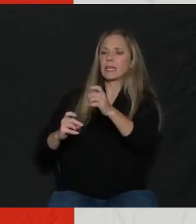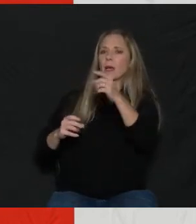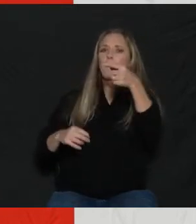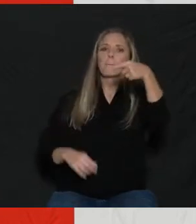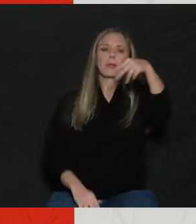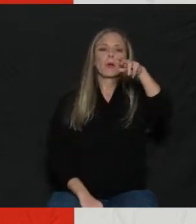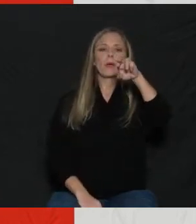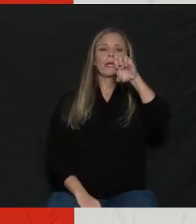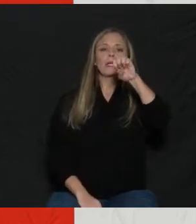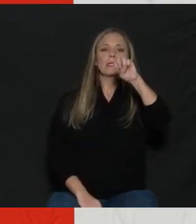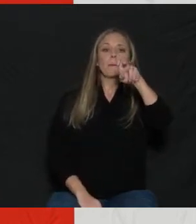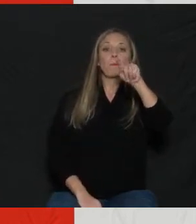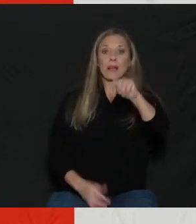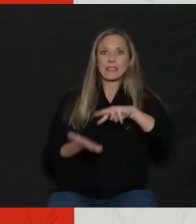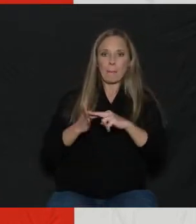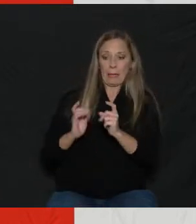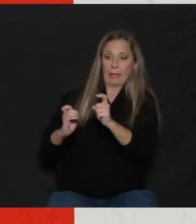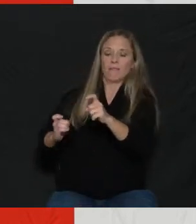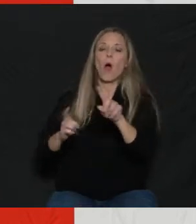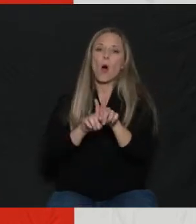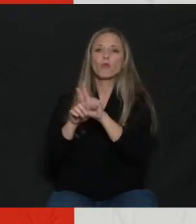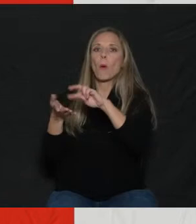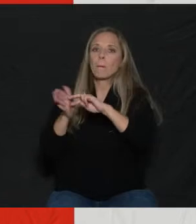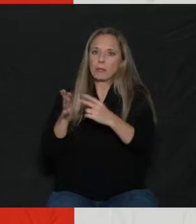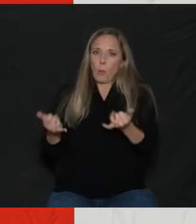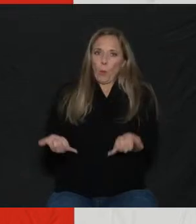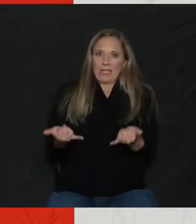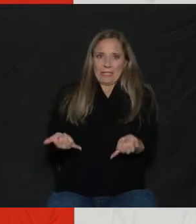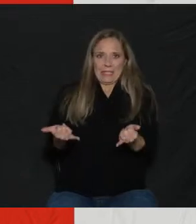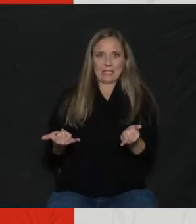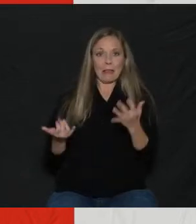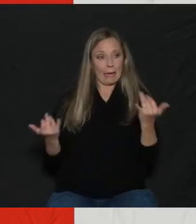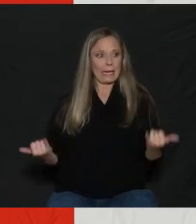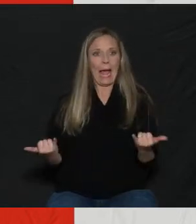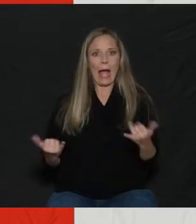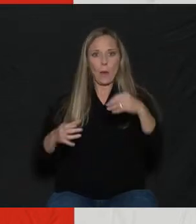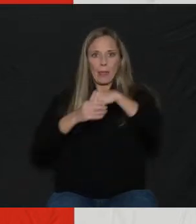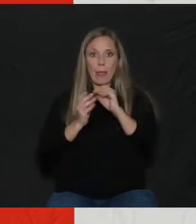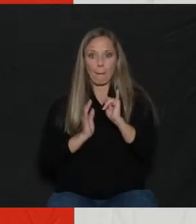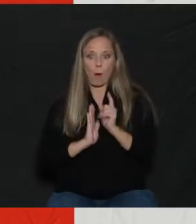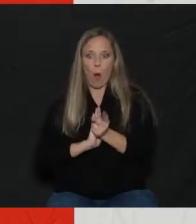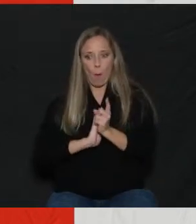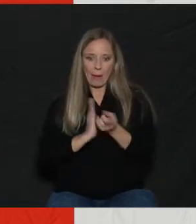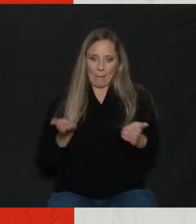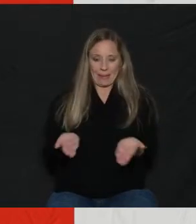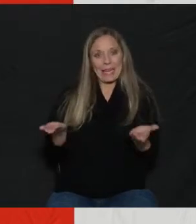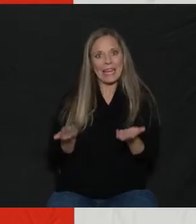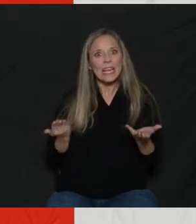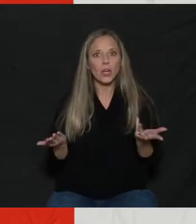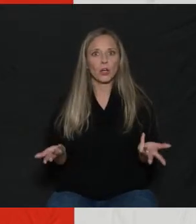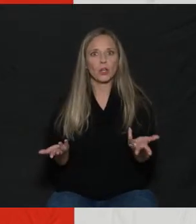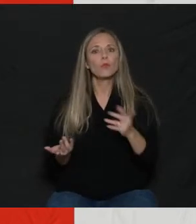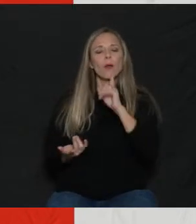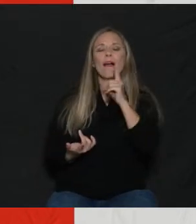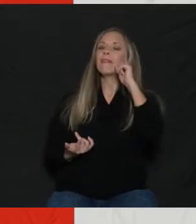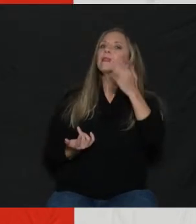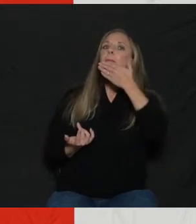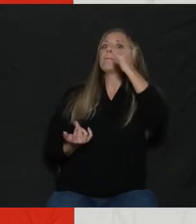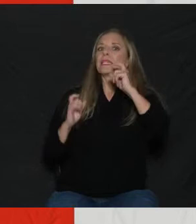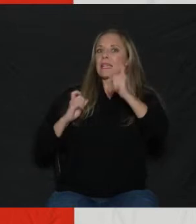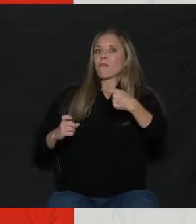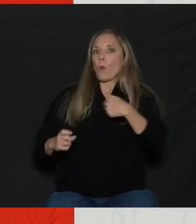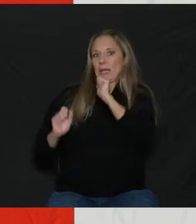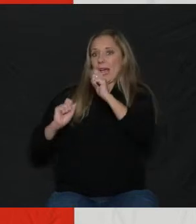being here and now in the moment. And I think the greatest gift we can give our family this Christmas is to be present with them, right?